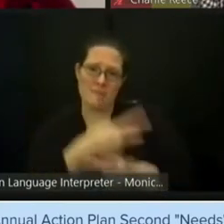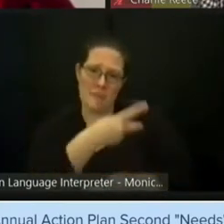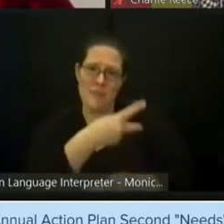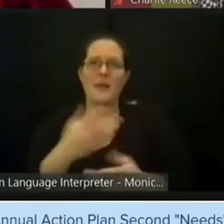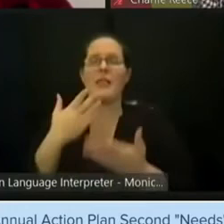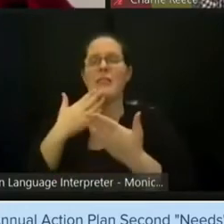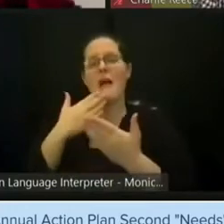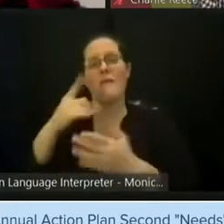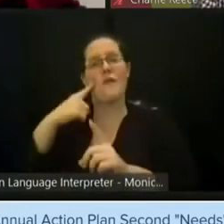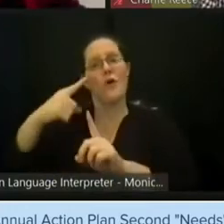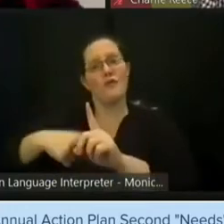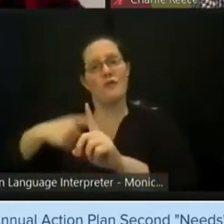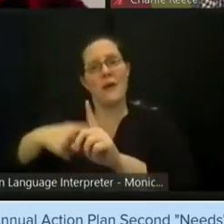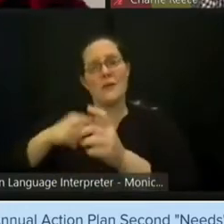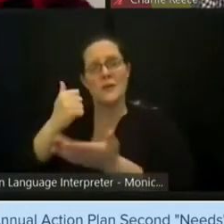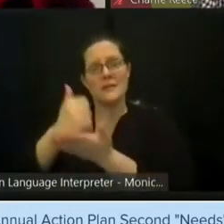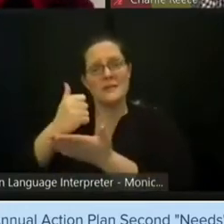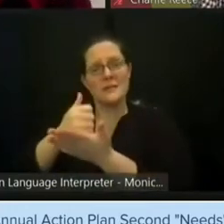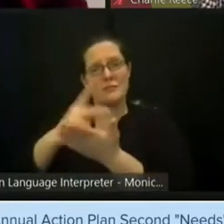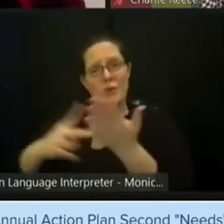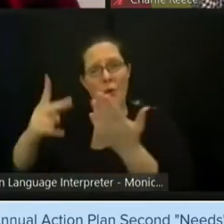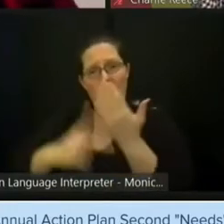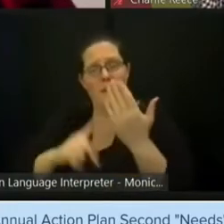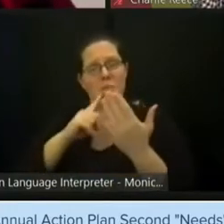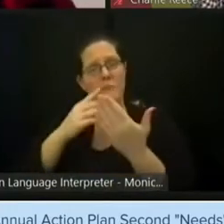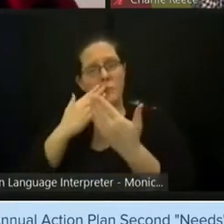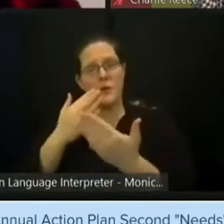assistance program that you put in place to help